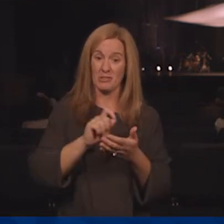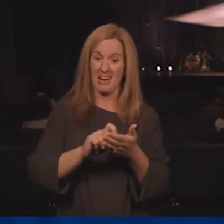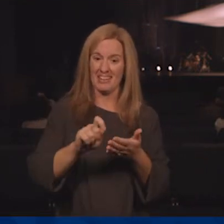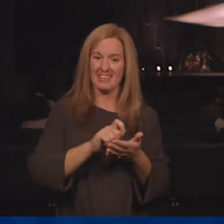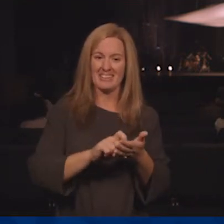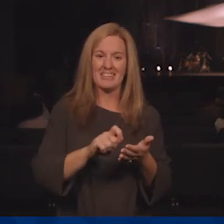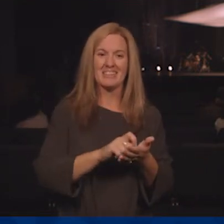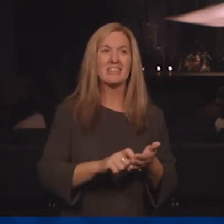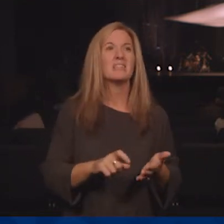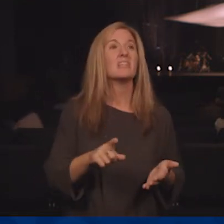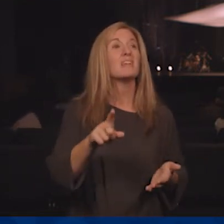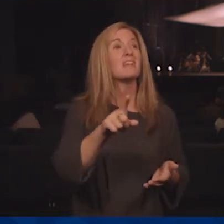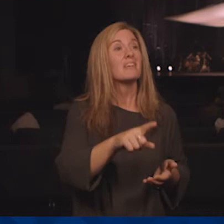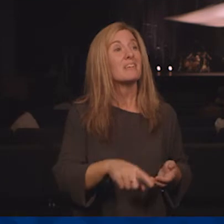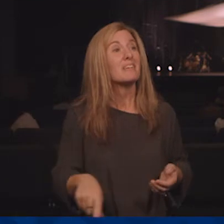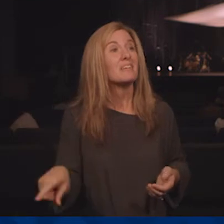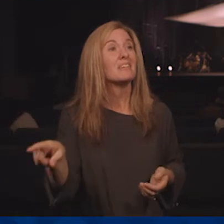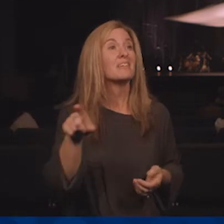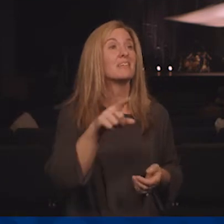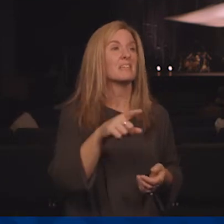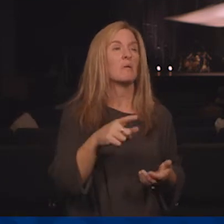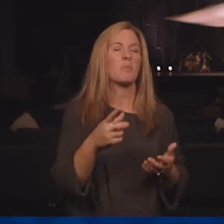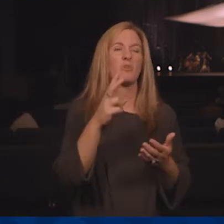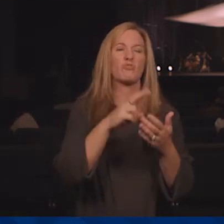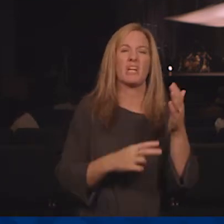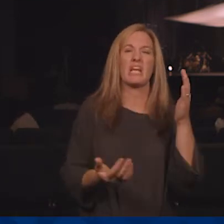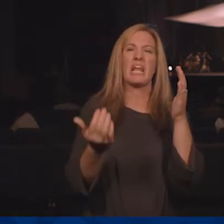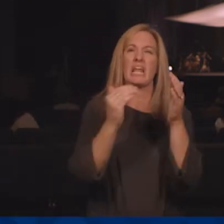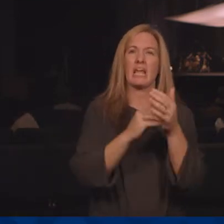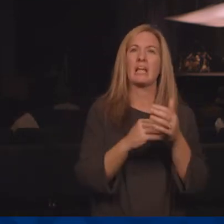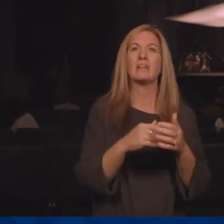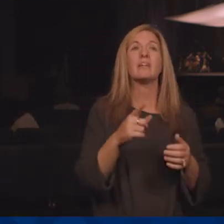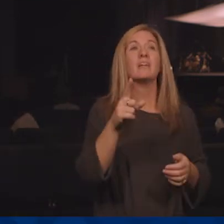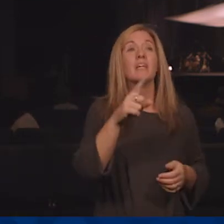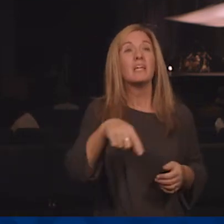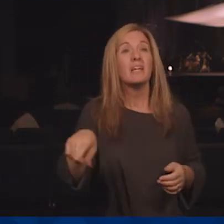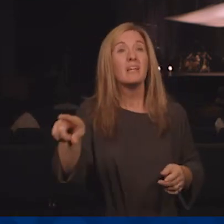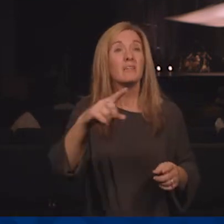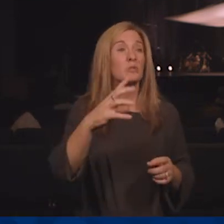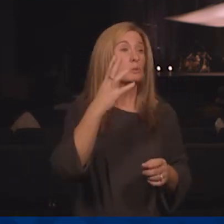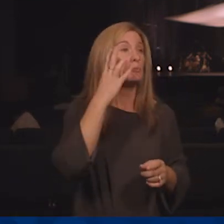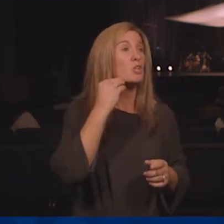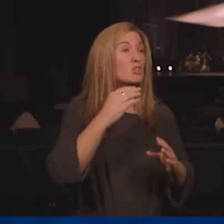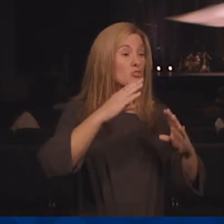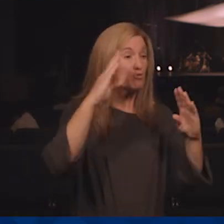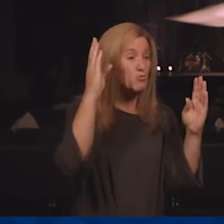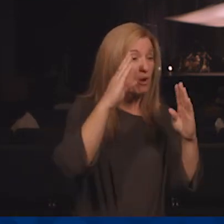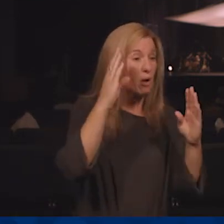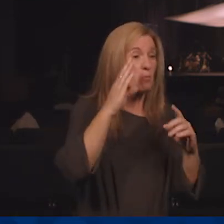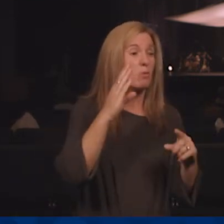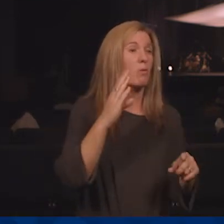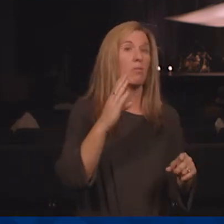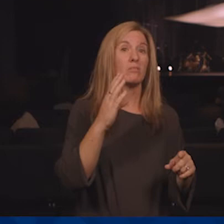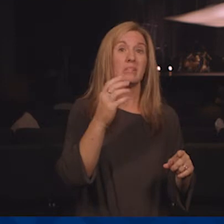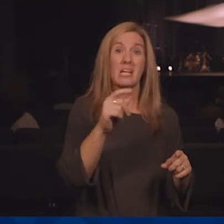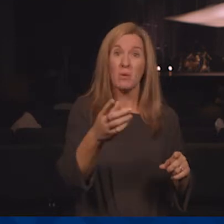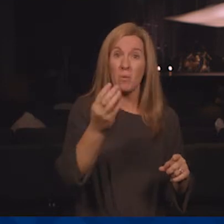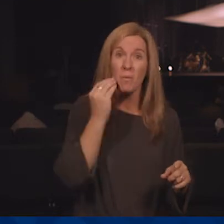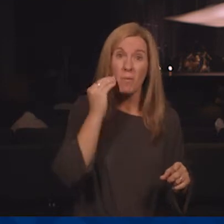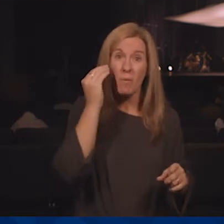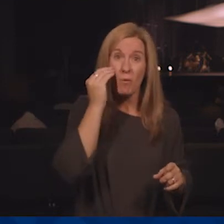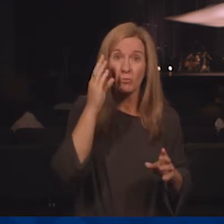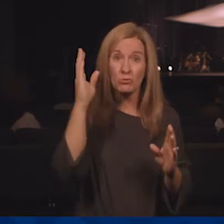Is anyone among you, we're going to read it again, in trouble? Is anyone at home in trouble?